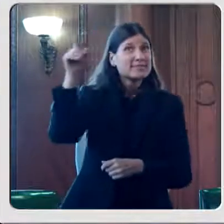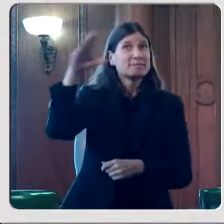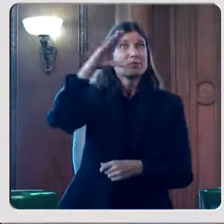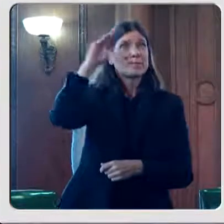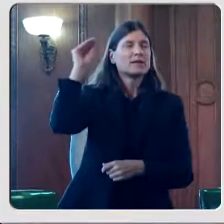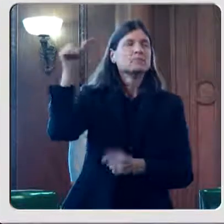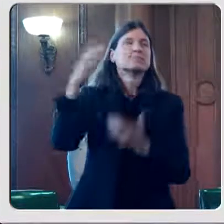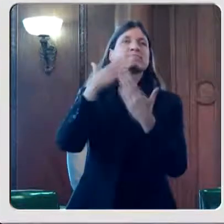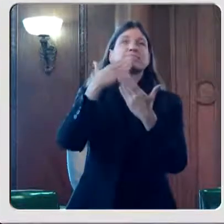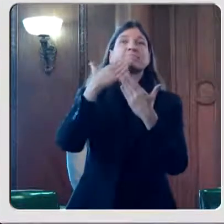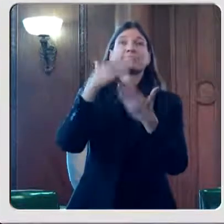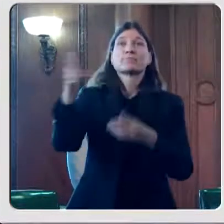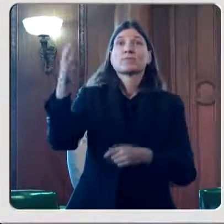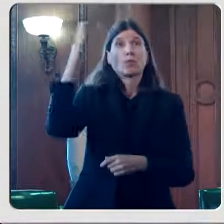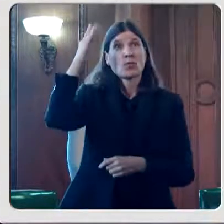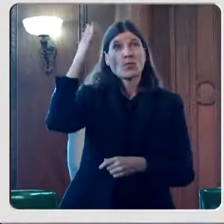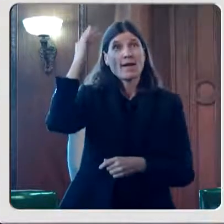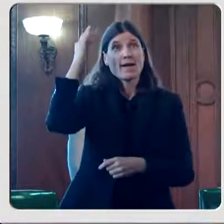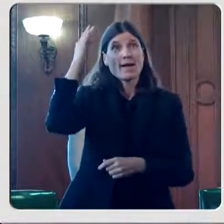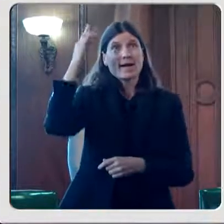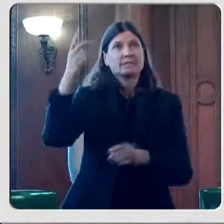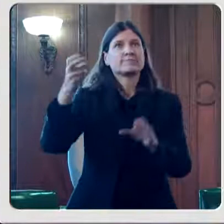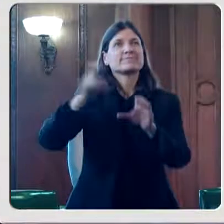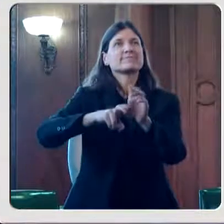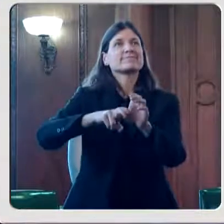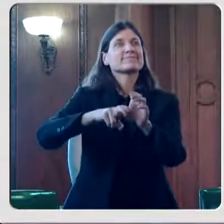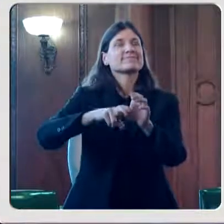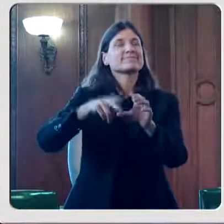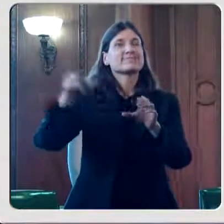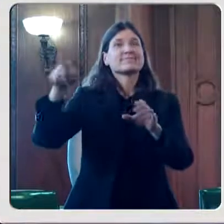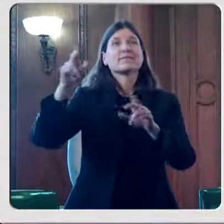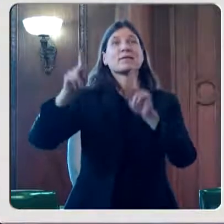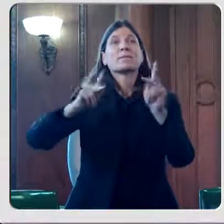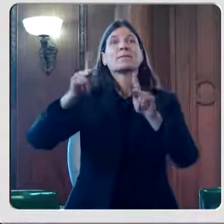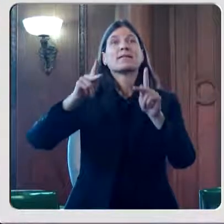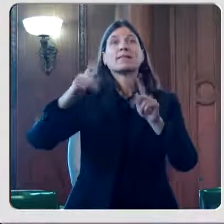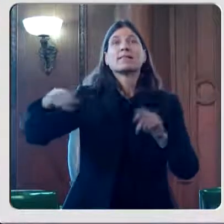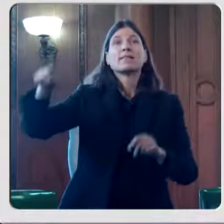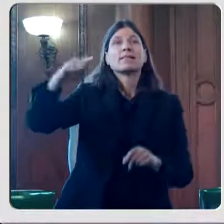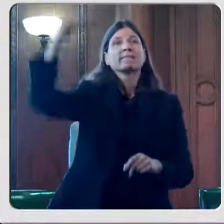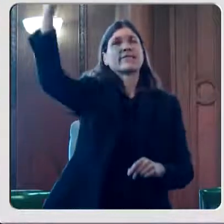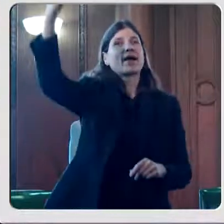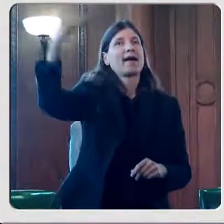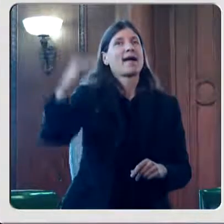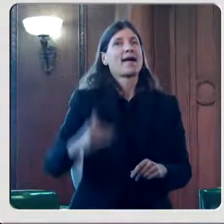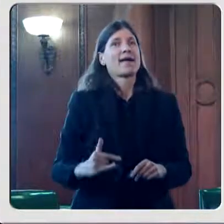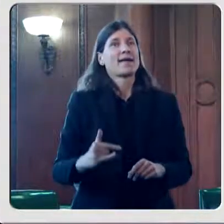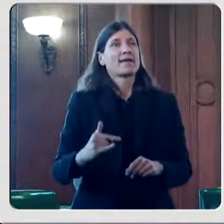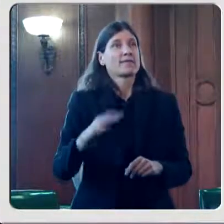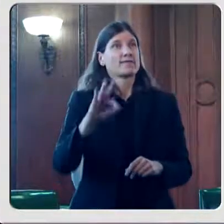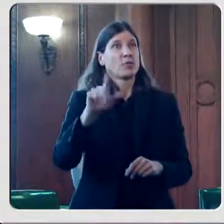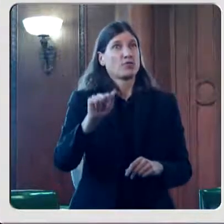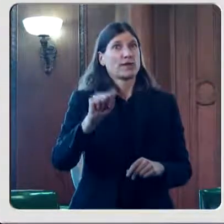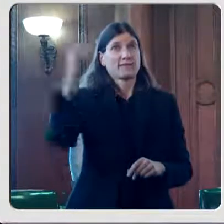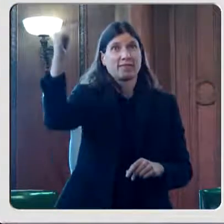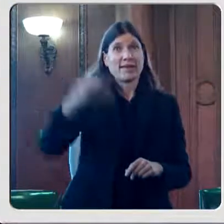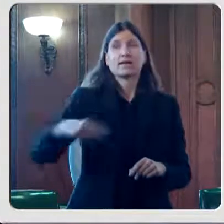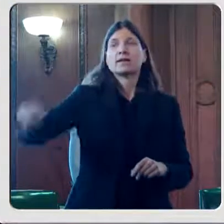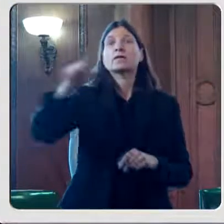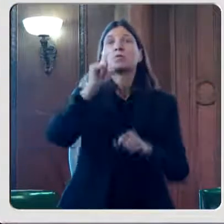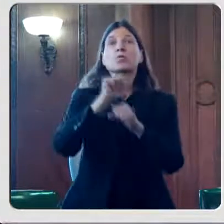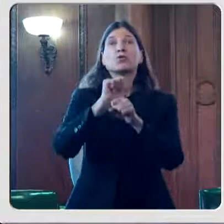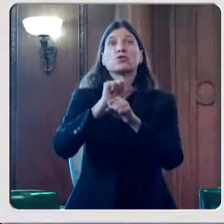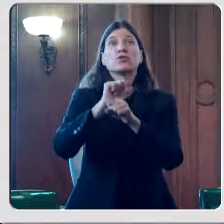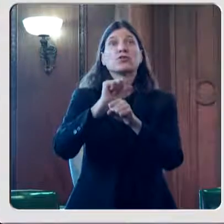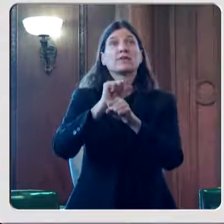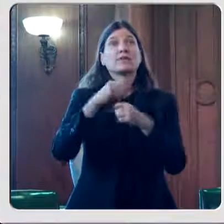did plan out a very thoughtfully event and a safer event that ended up being, I think, a trip of